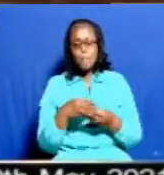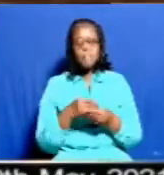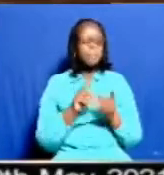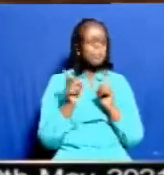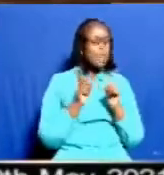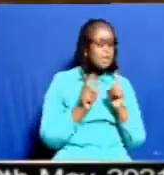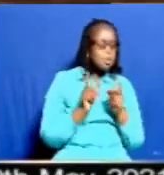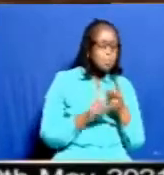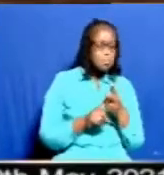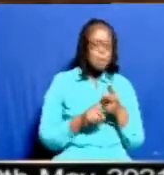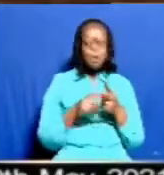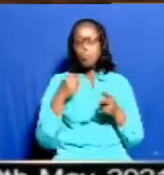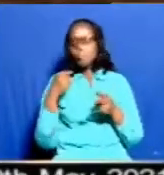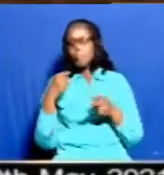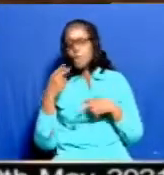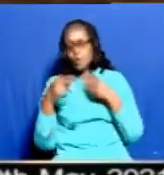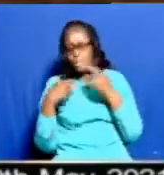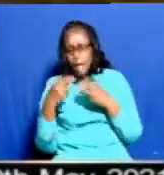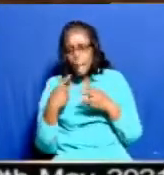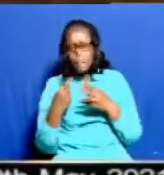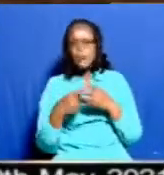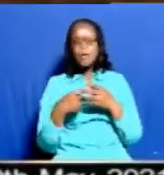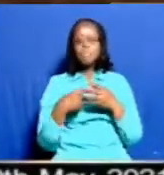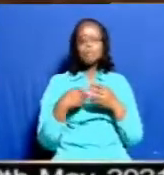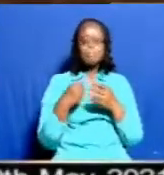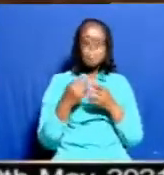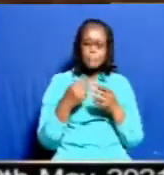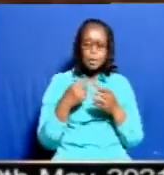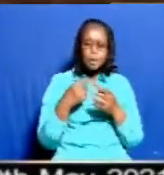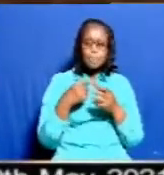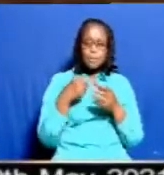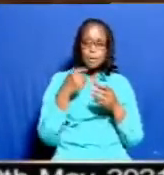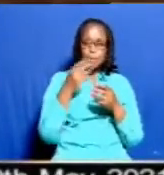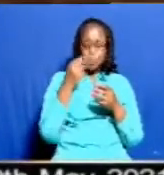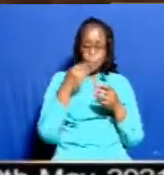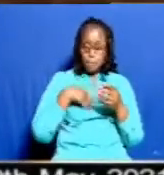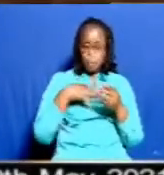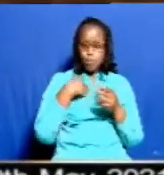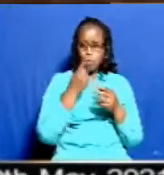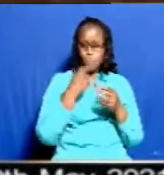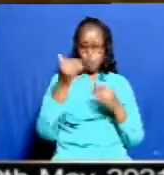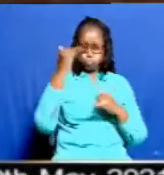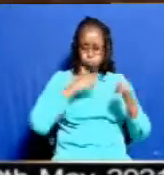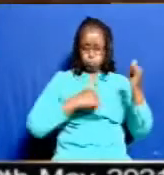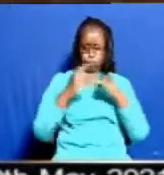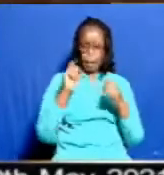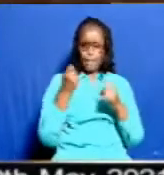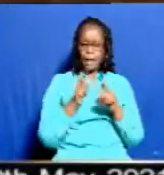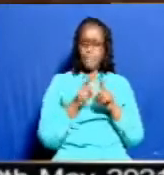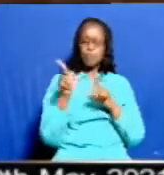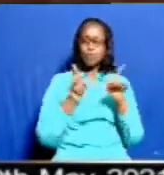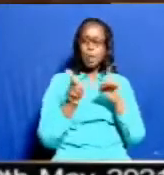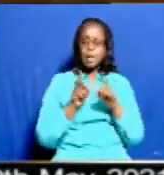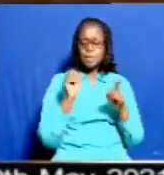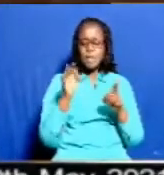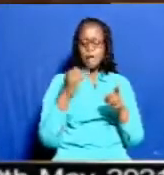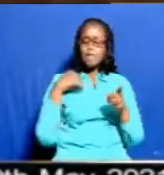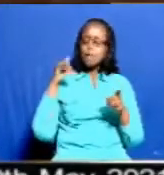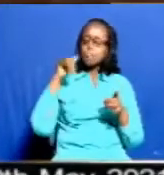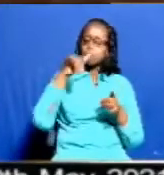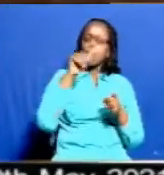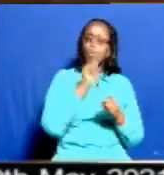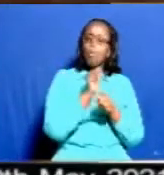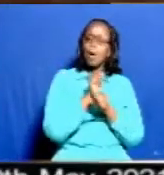hotels, with the number and the effect it has on the tourism sector in terms of the passengers that they are bringing to this country. And therefore, we must be able to be in a